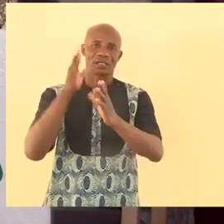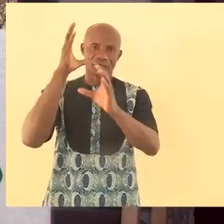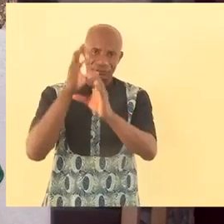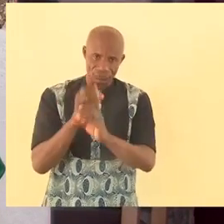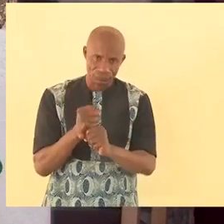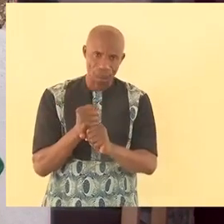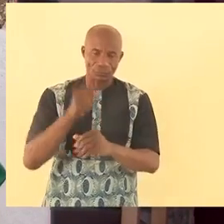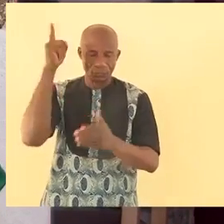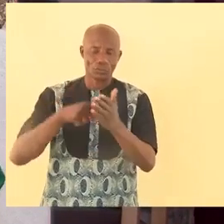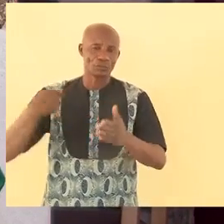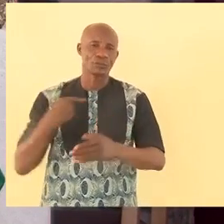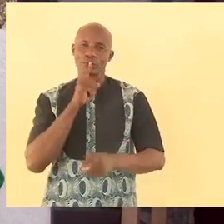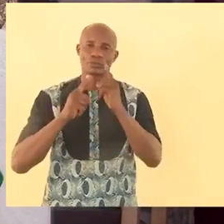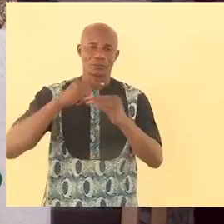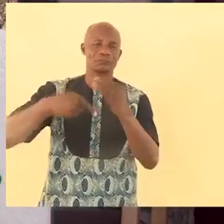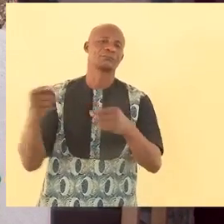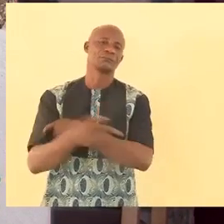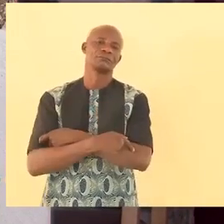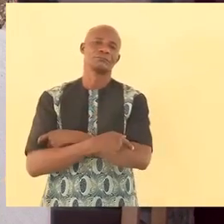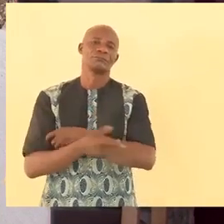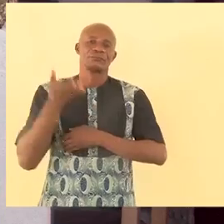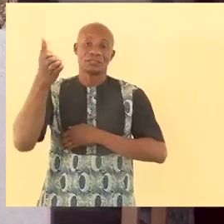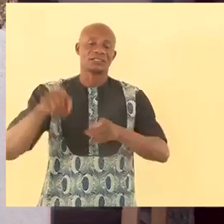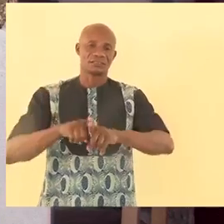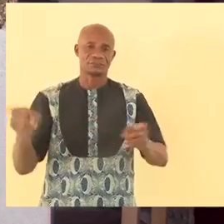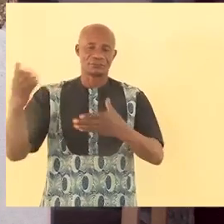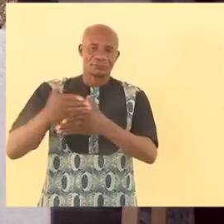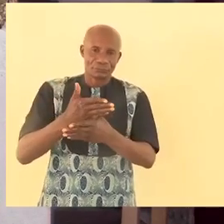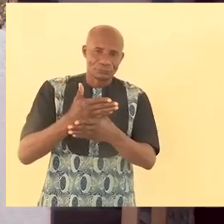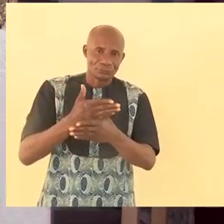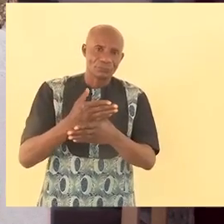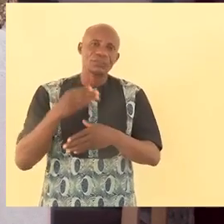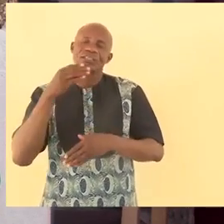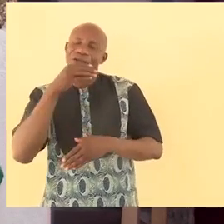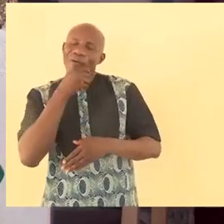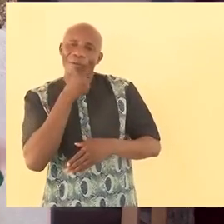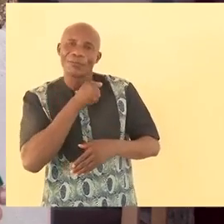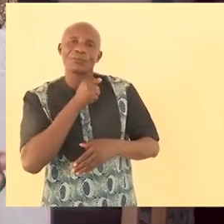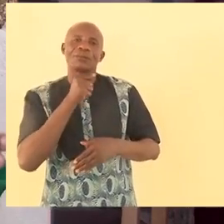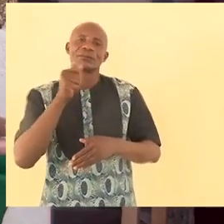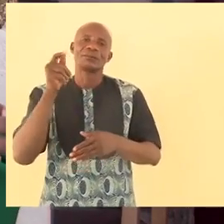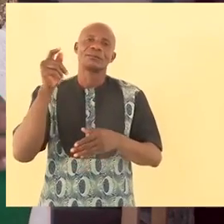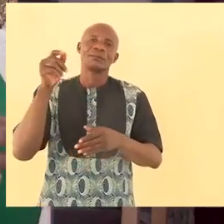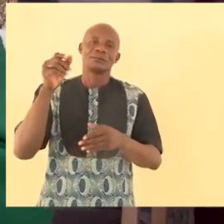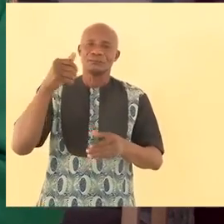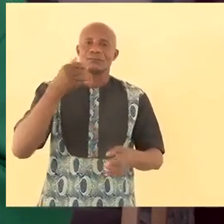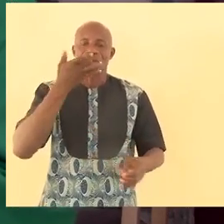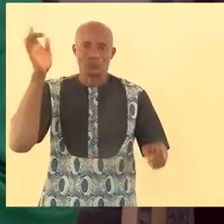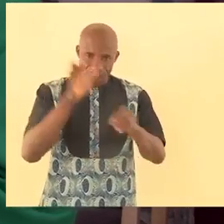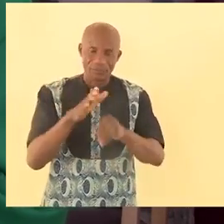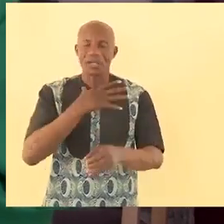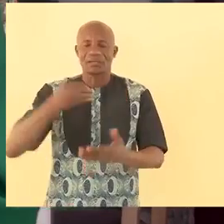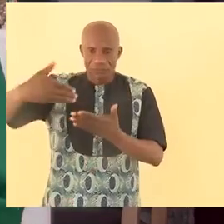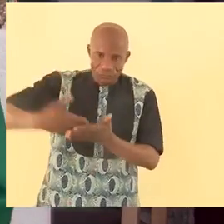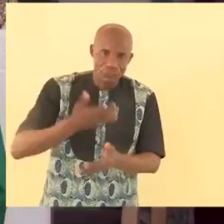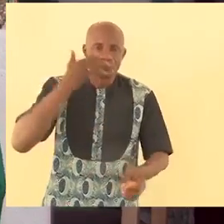that summarizes all that we are going to talk about today. There is a difference between the old covenant and the